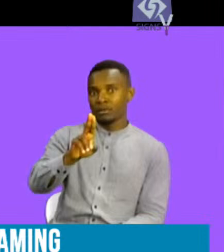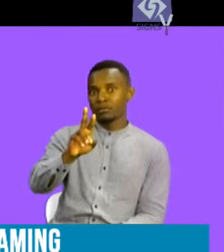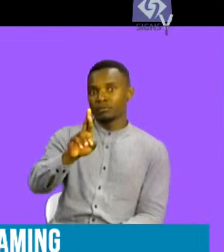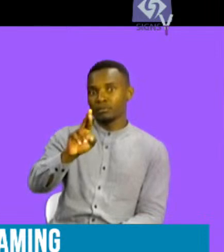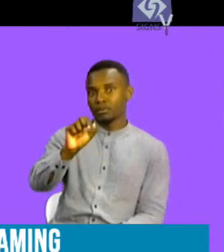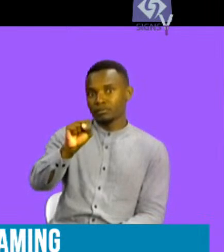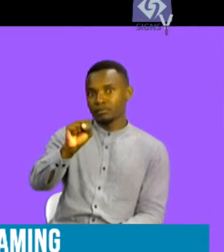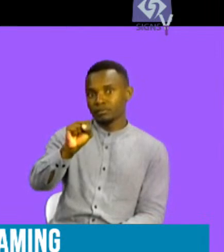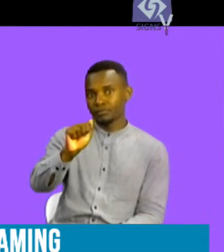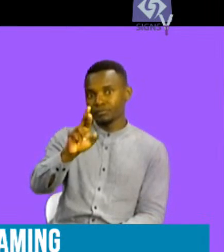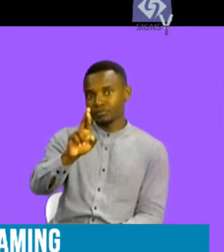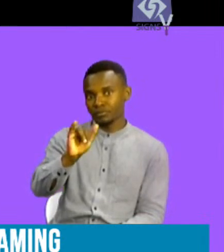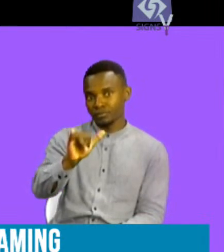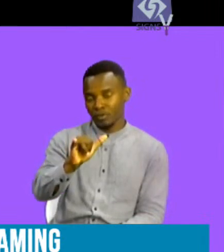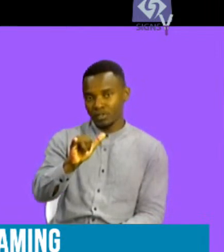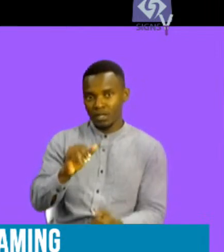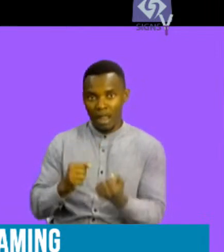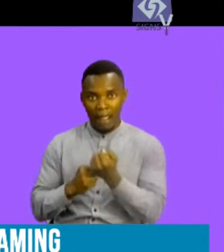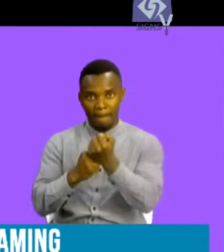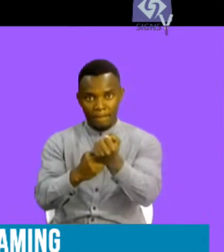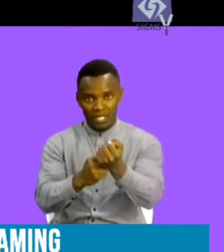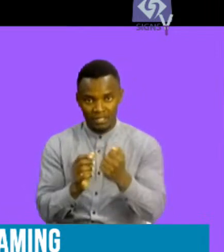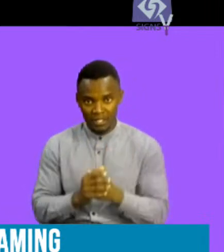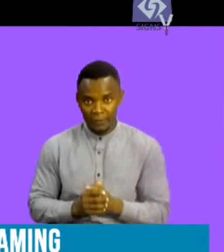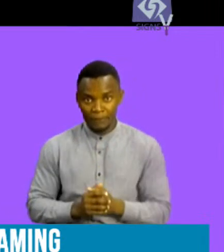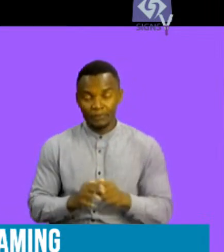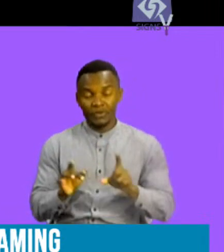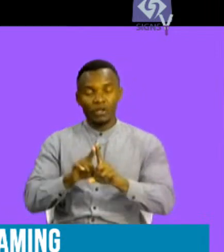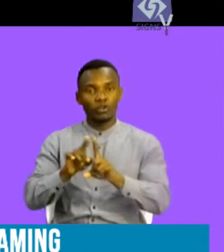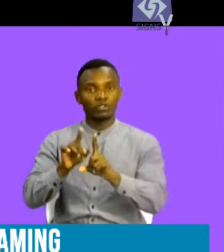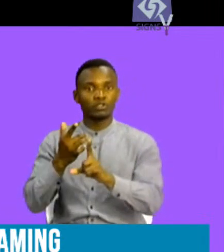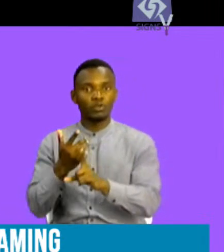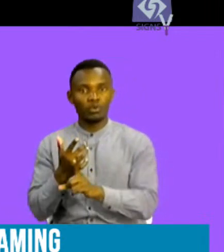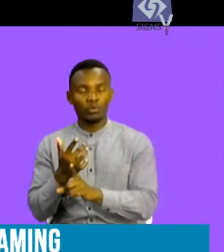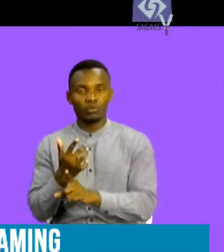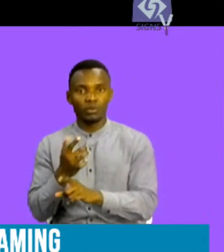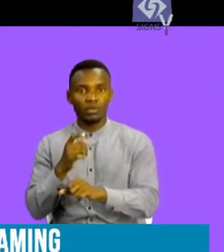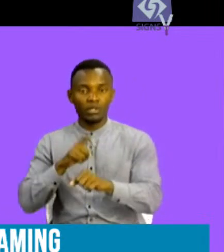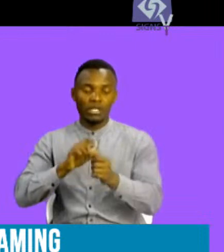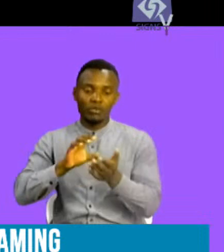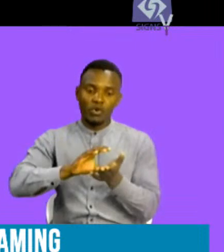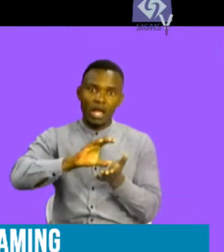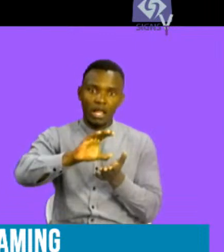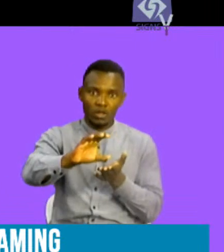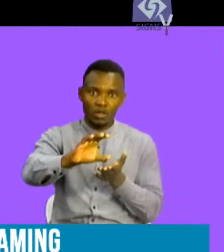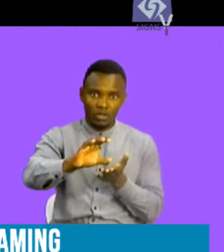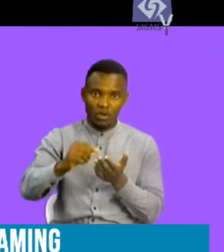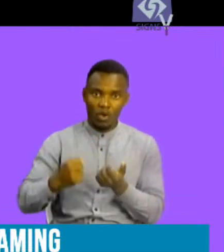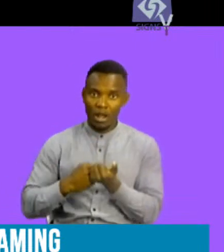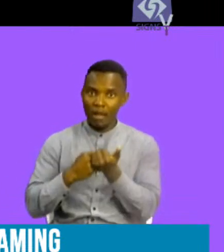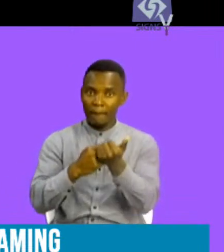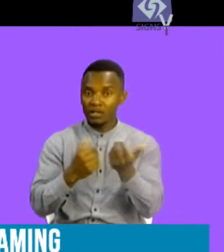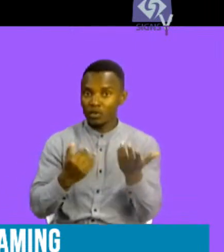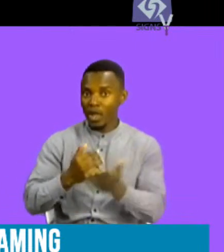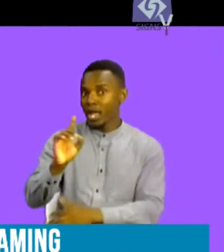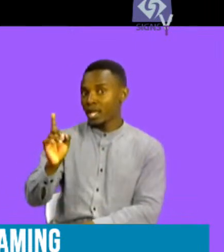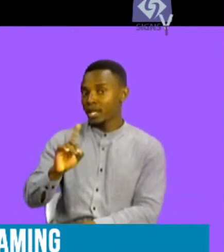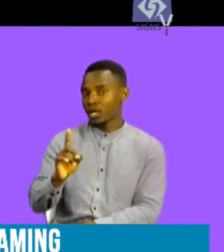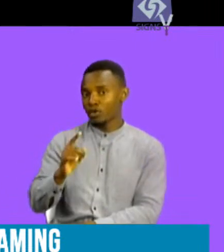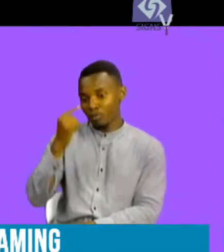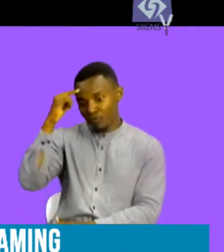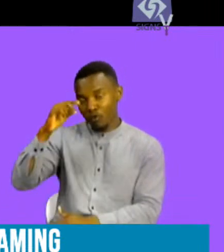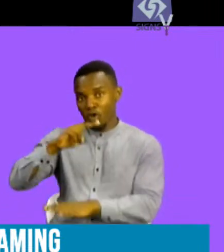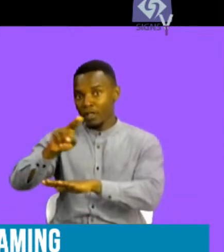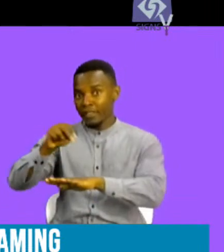of bursaries, and I also sometimes happen to see it even when you are allocating bursaries in Nairobi for the National Council for Persons